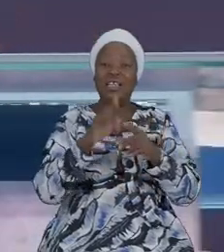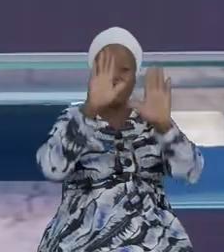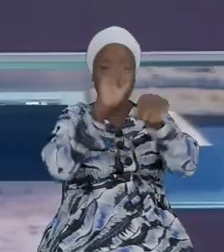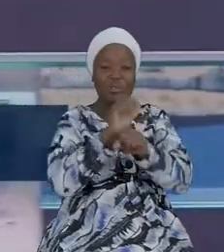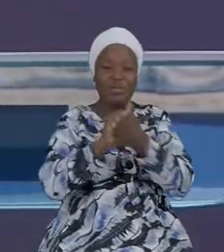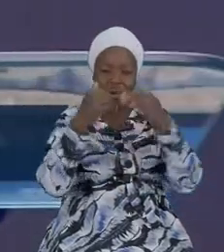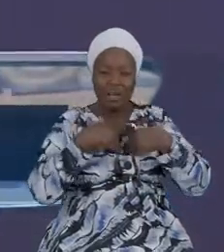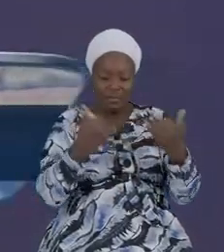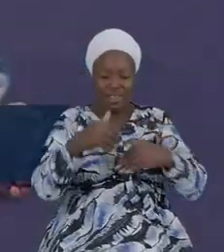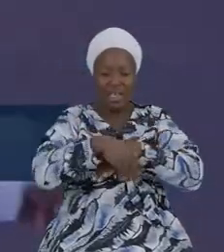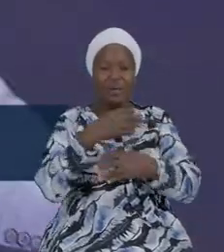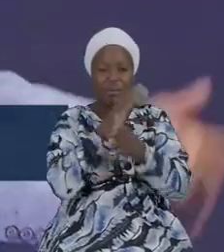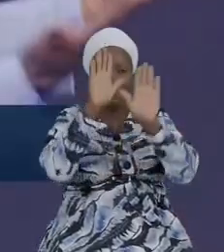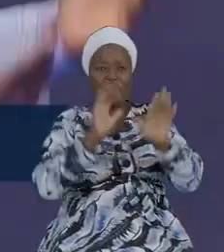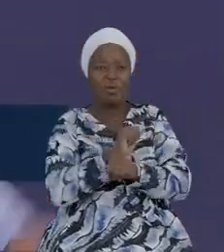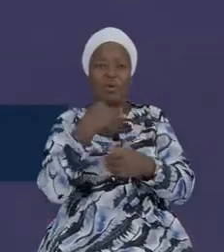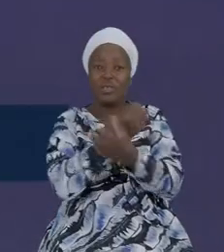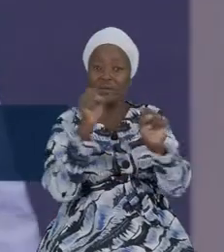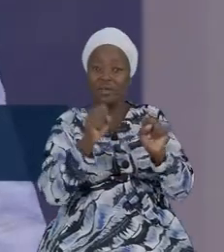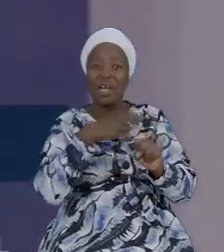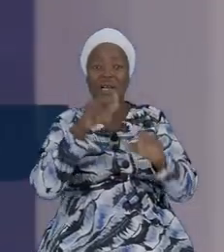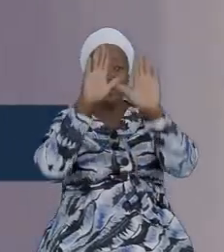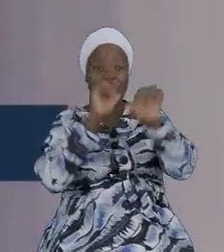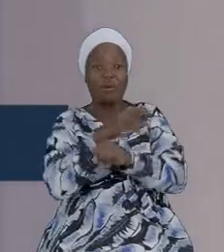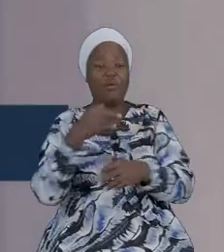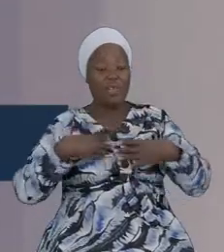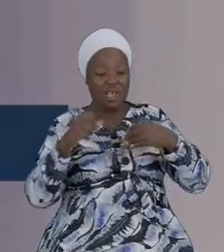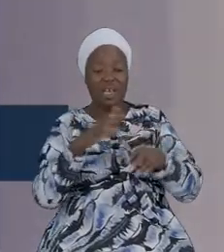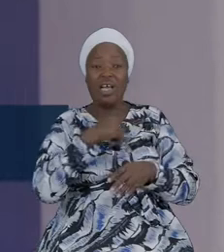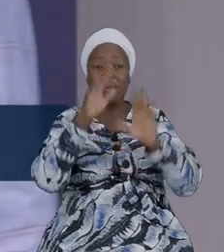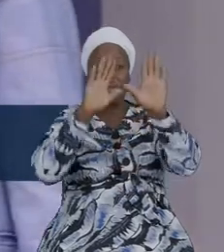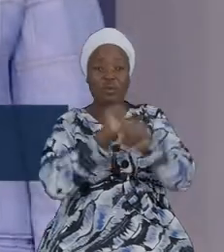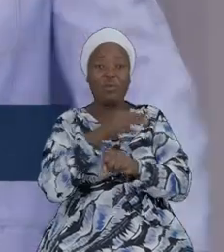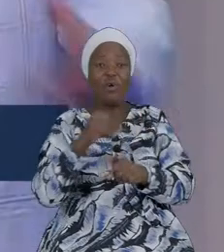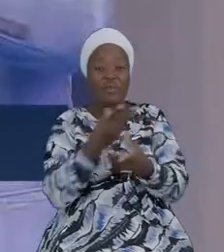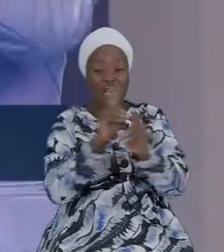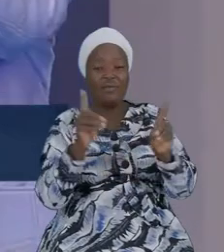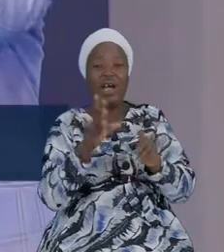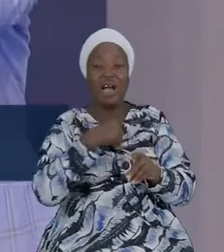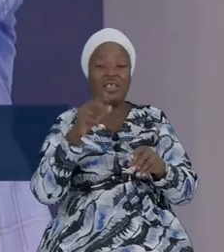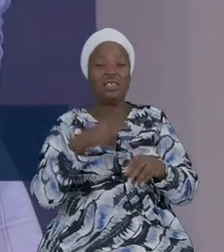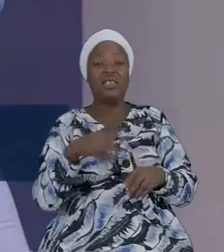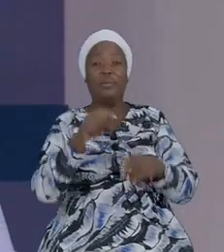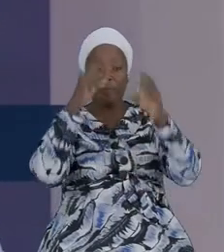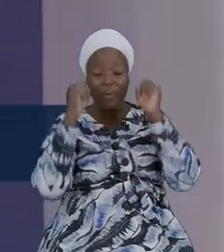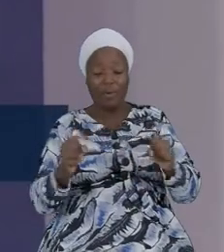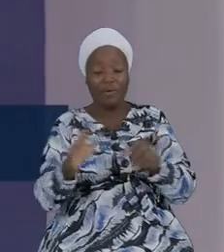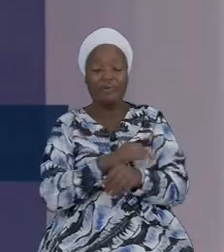tonight, miracle of salvation, and the miracle of healing, and the miracle of deliverance, and the